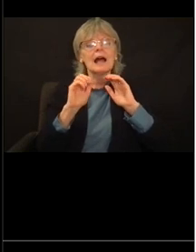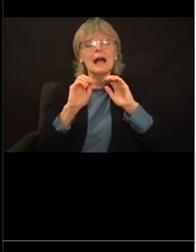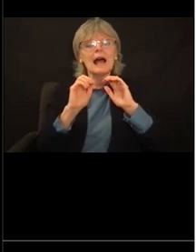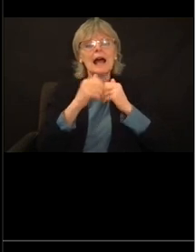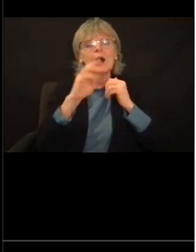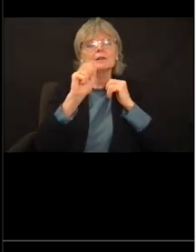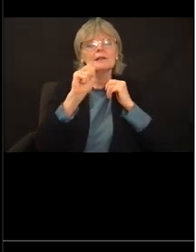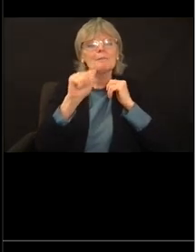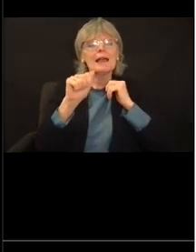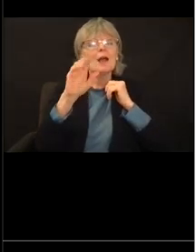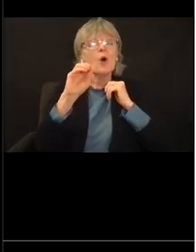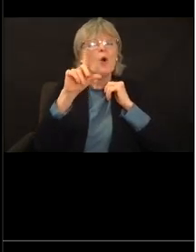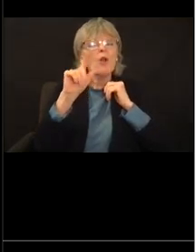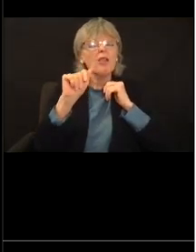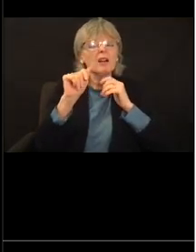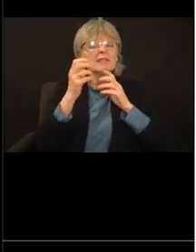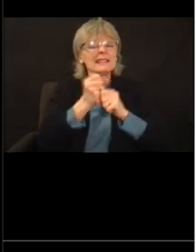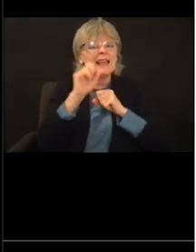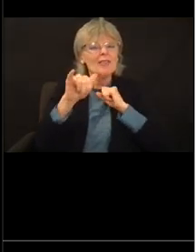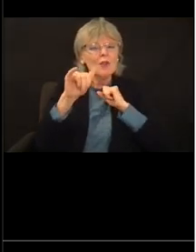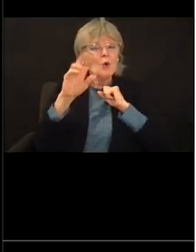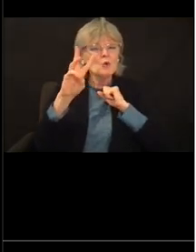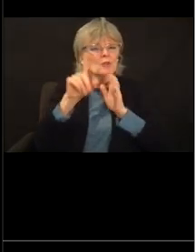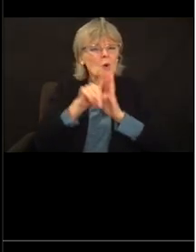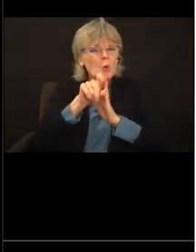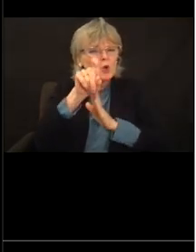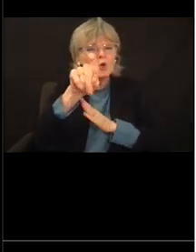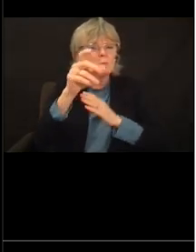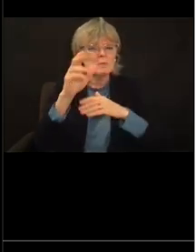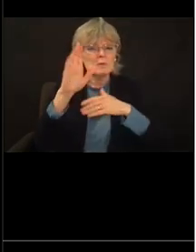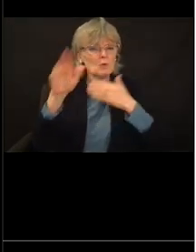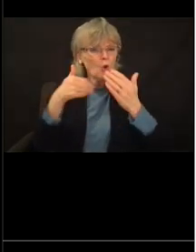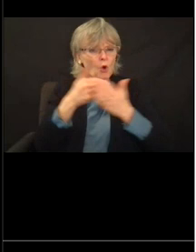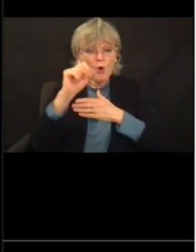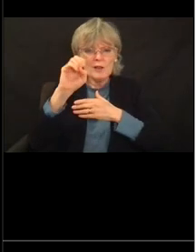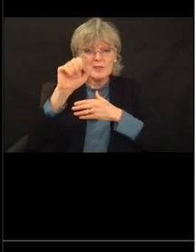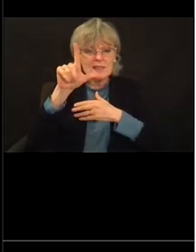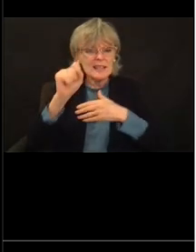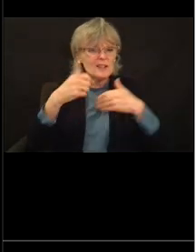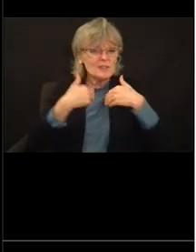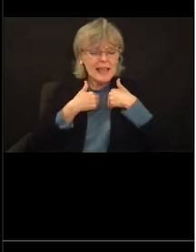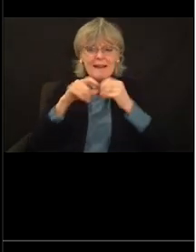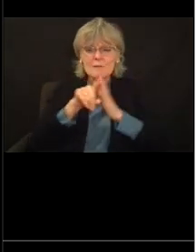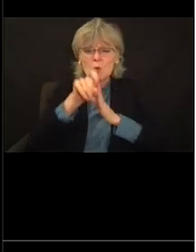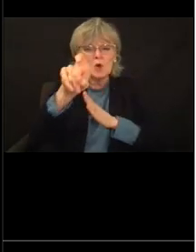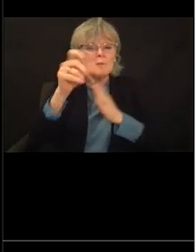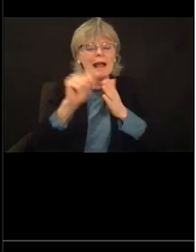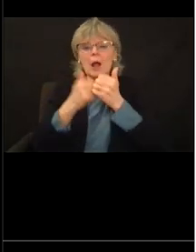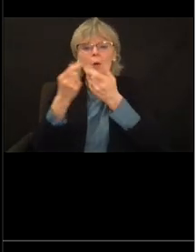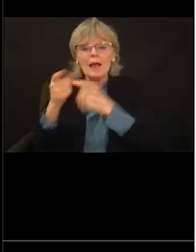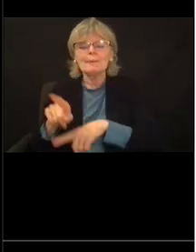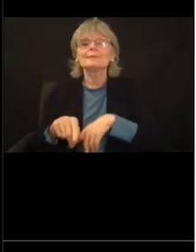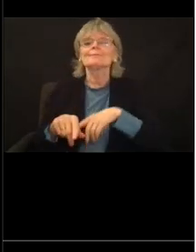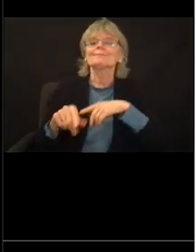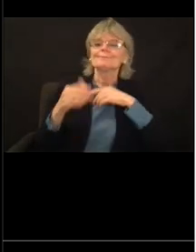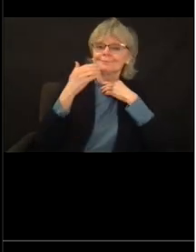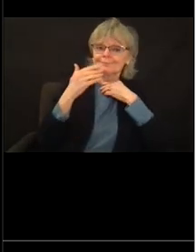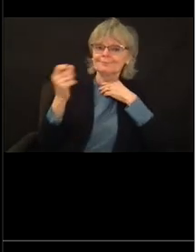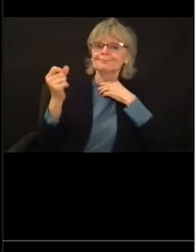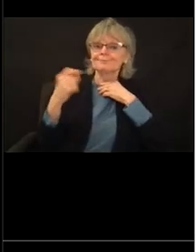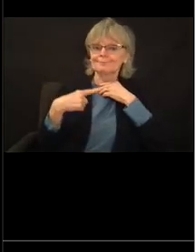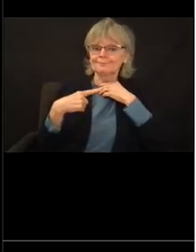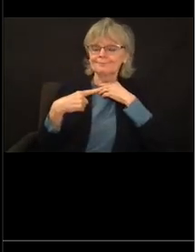the worms? How do all seals have worms and how does that happen? That's another good question. And that was